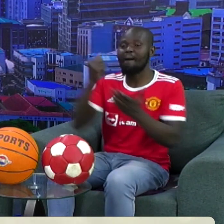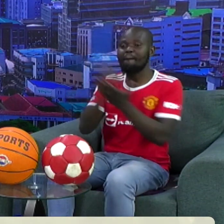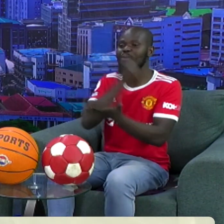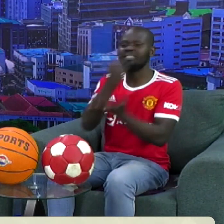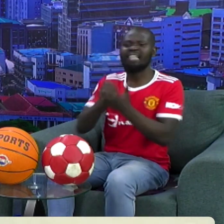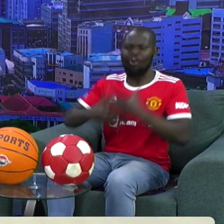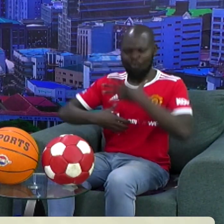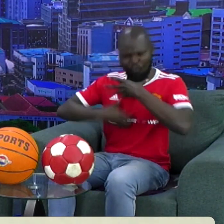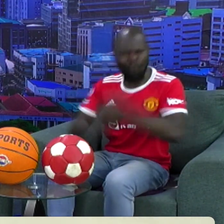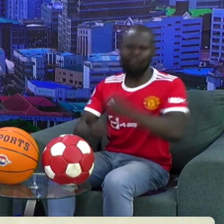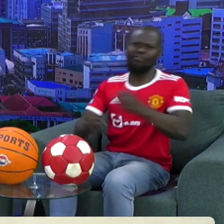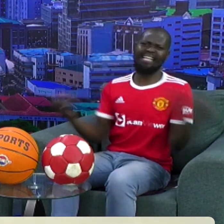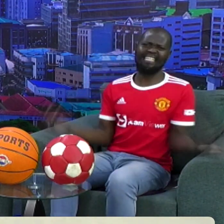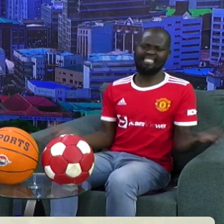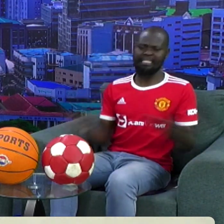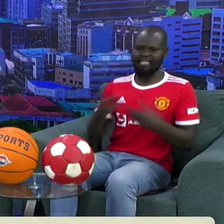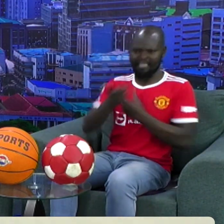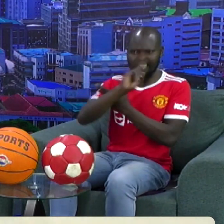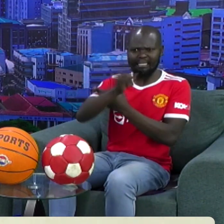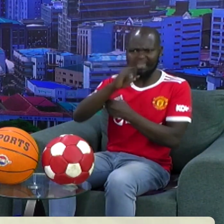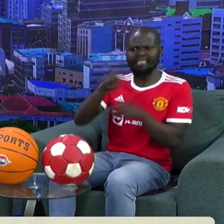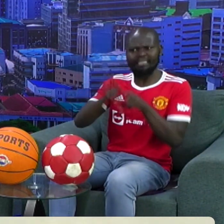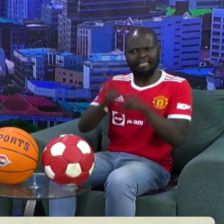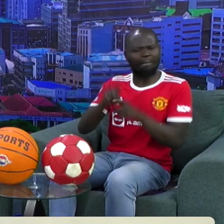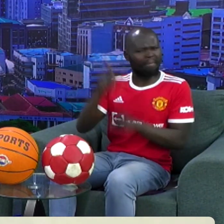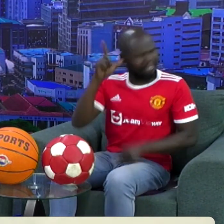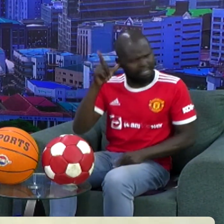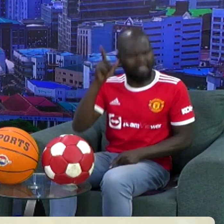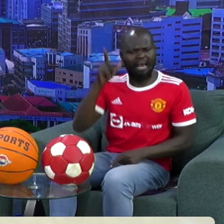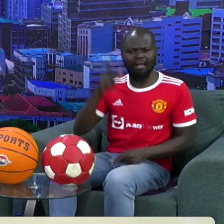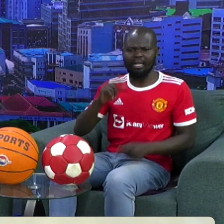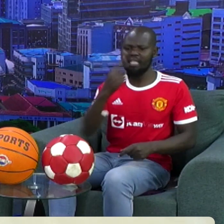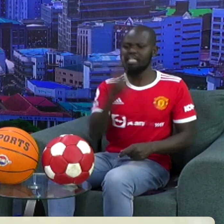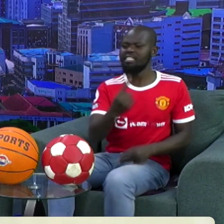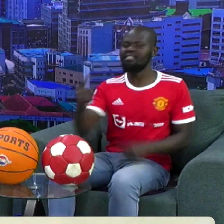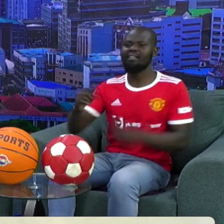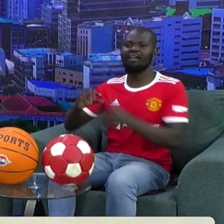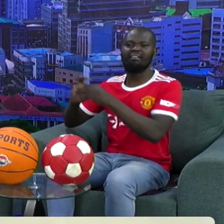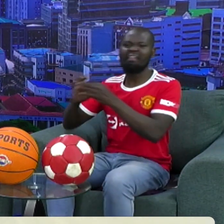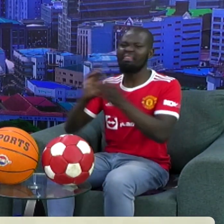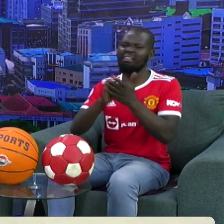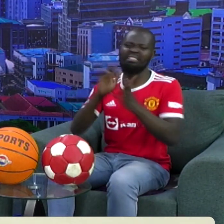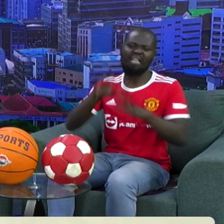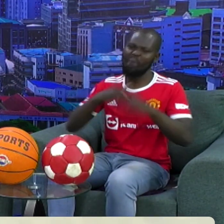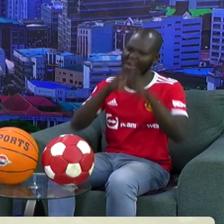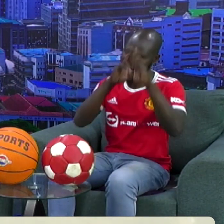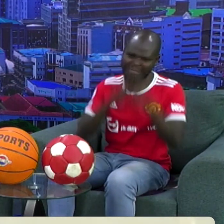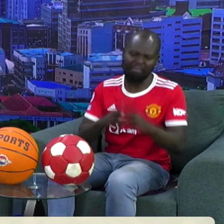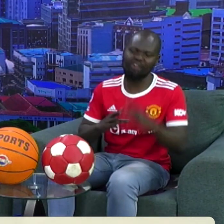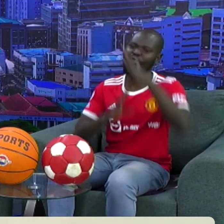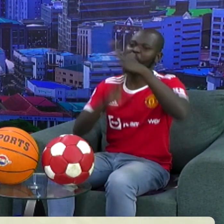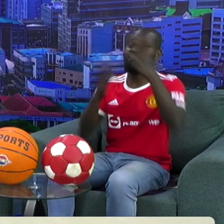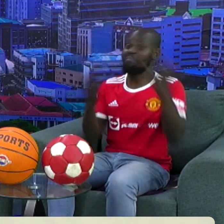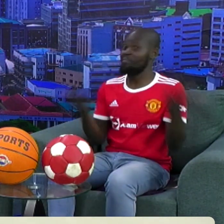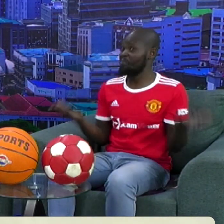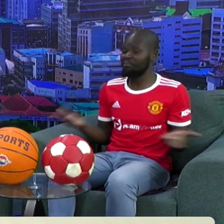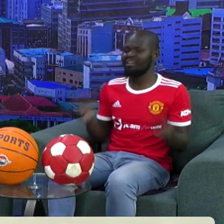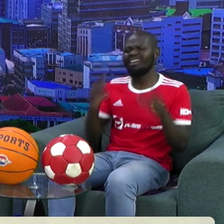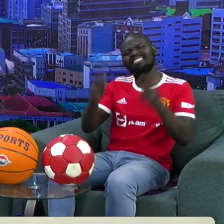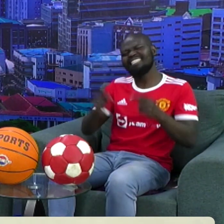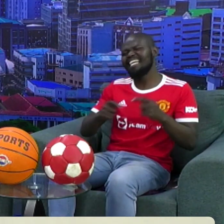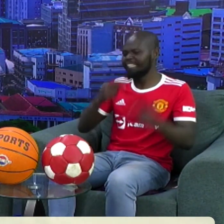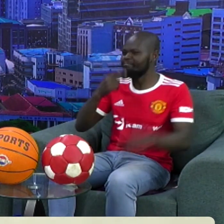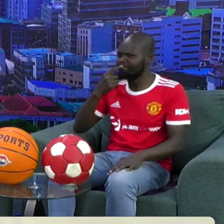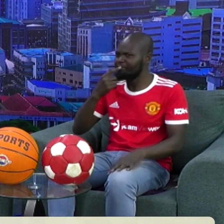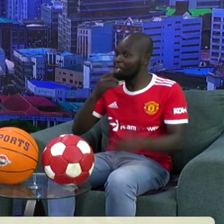work on. And I think Posta Ranger, the confidence is there, and the discipline, they're listening to one another. They're really working on cooperation,